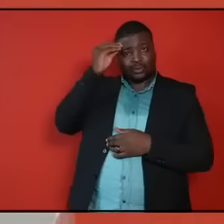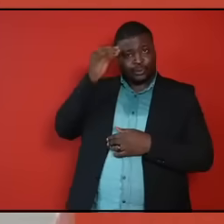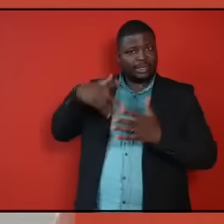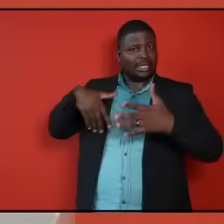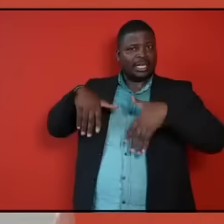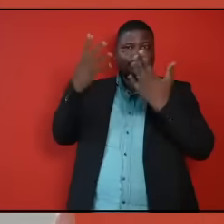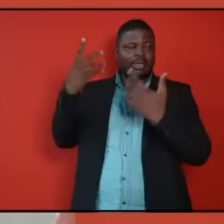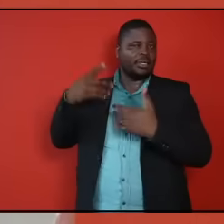he's gone.